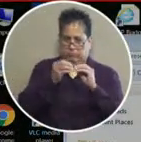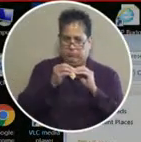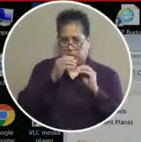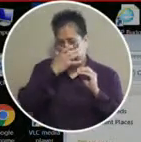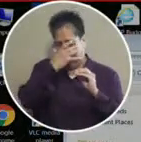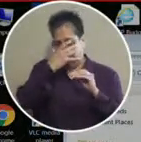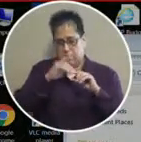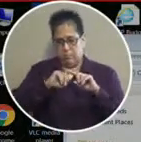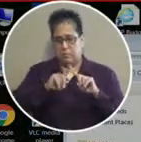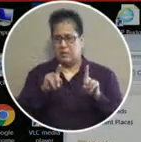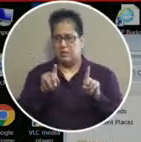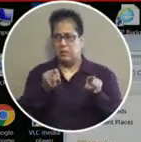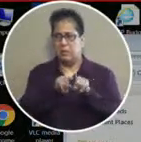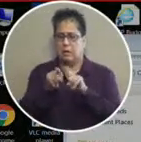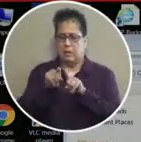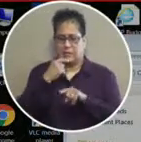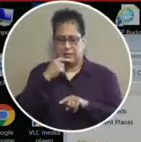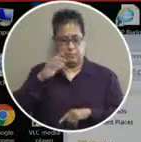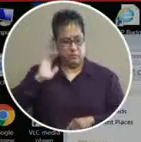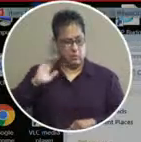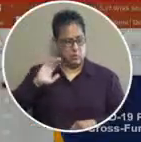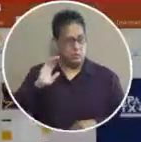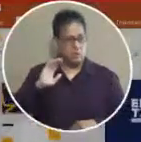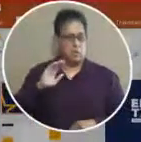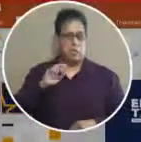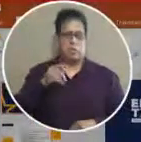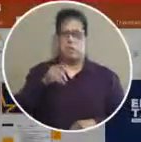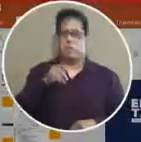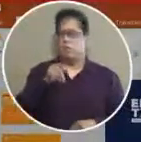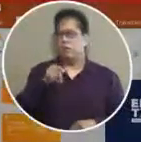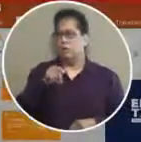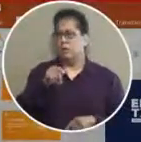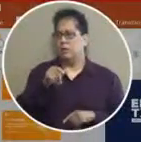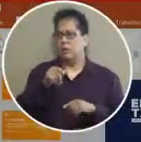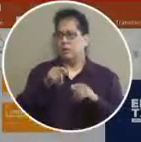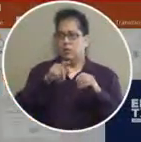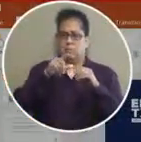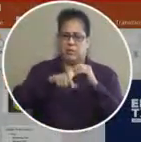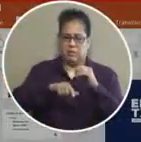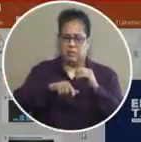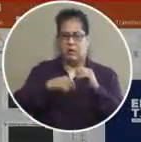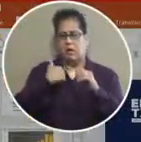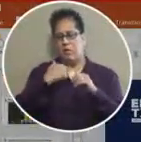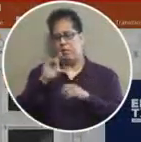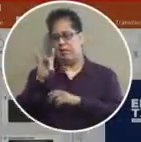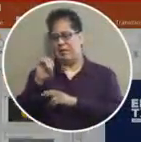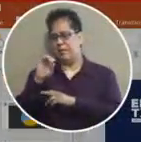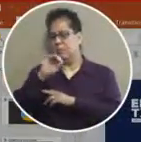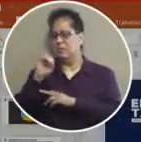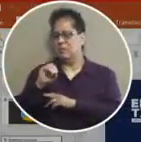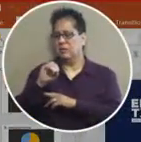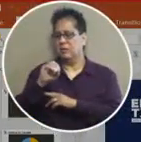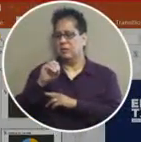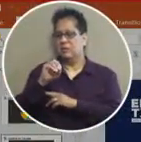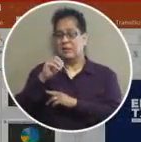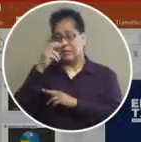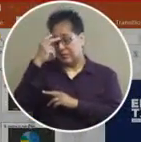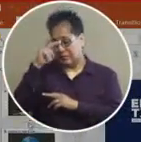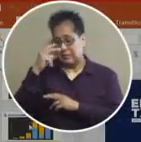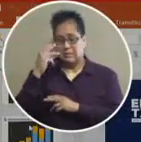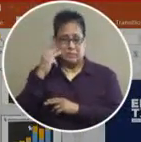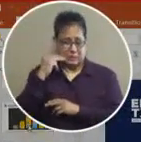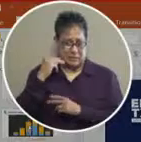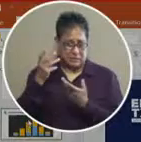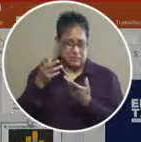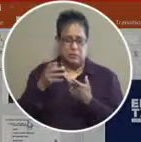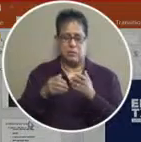before, the demographics of El Paso, since we have over 80% of Hispanics, the vast majority of the